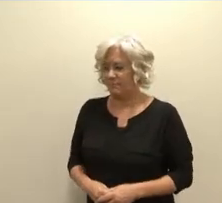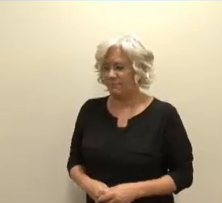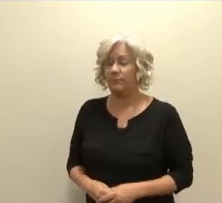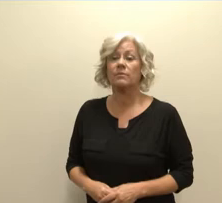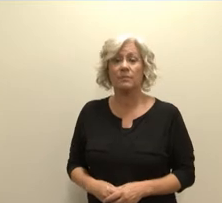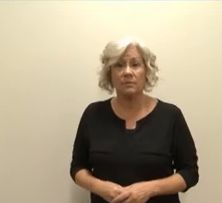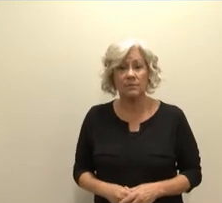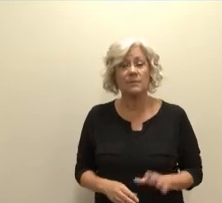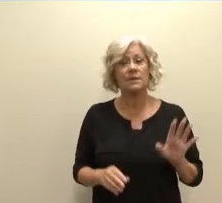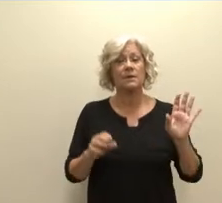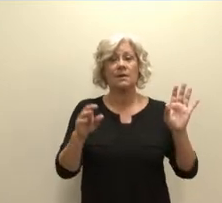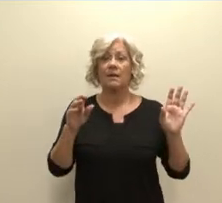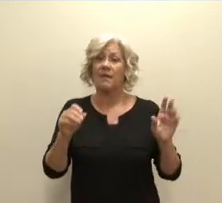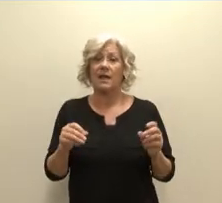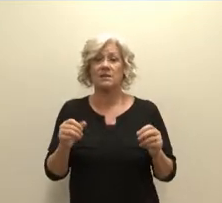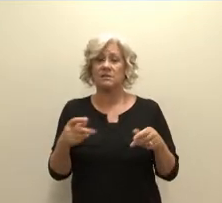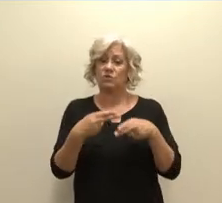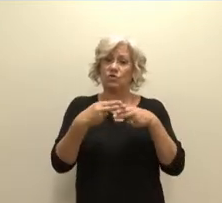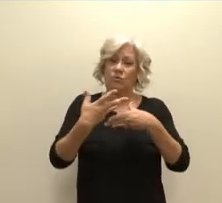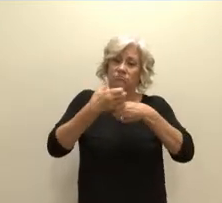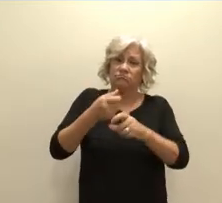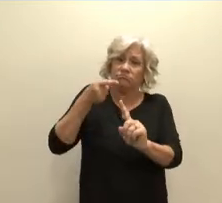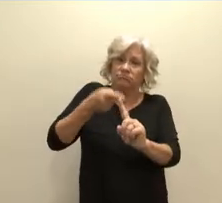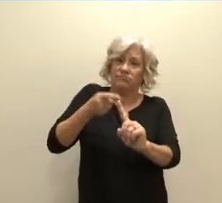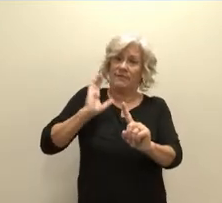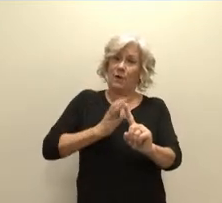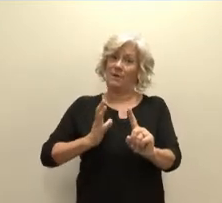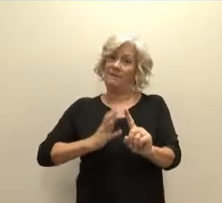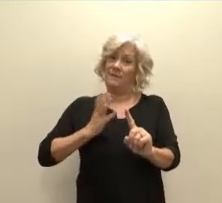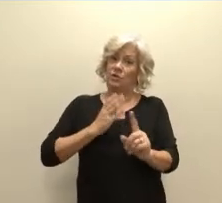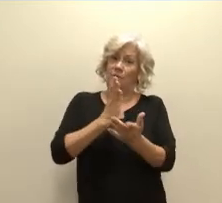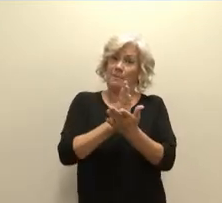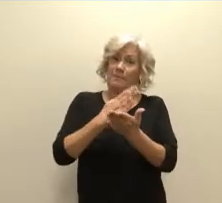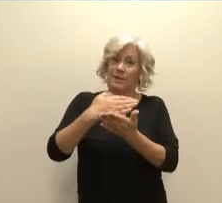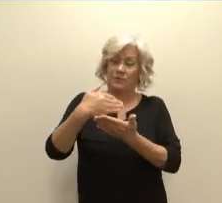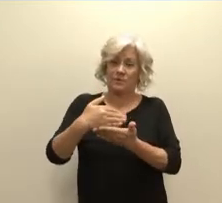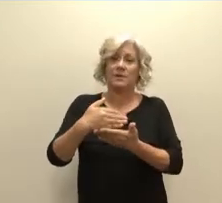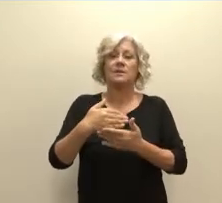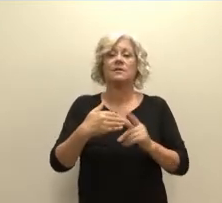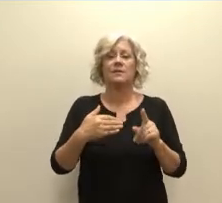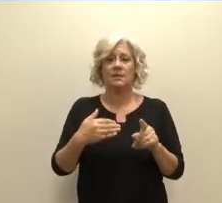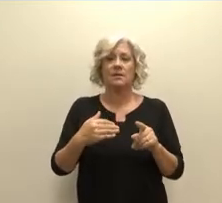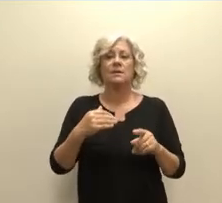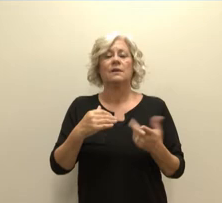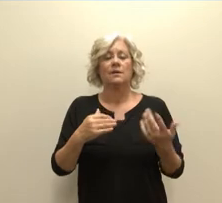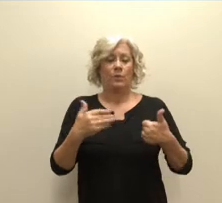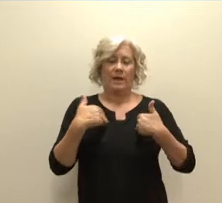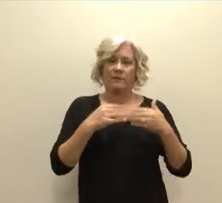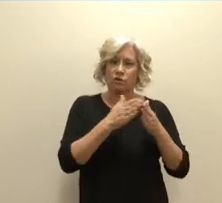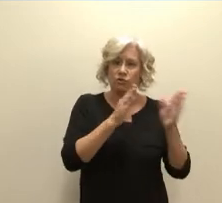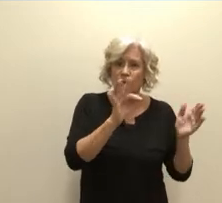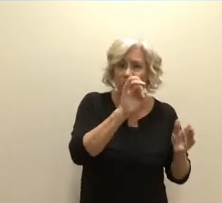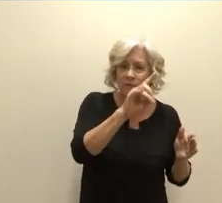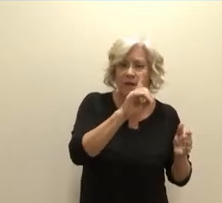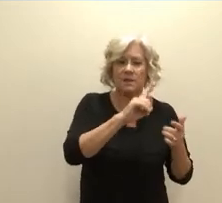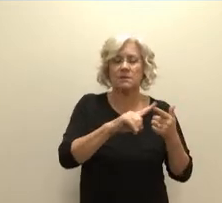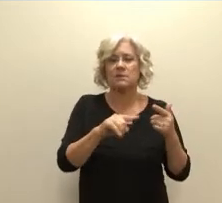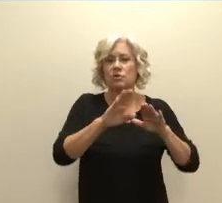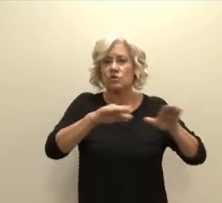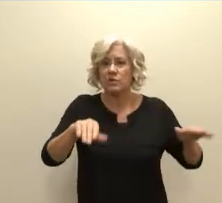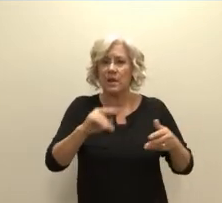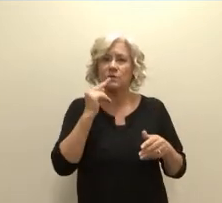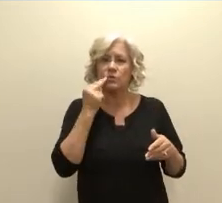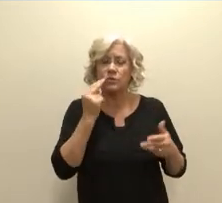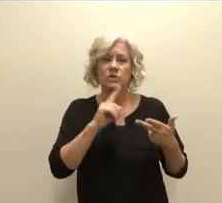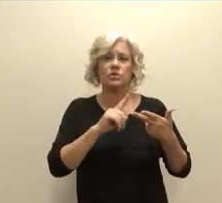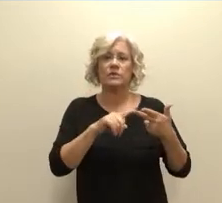This is just a quick look at our official budget. The official budget for the district is made up of the general fund, child nutrition fund,